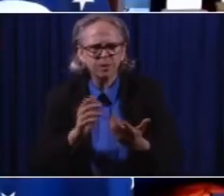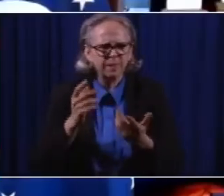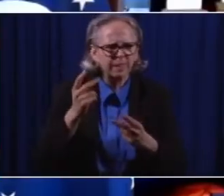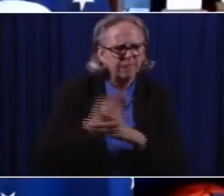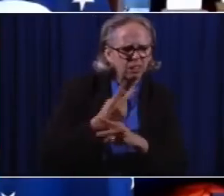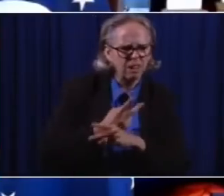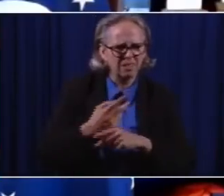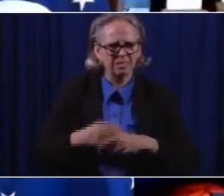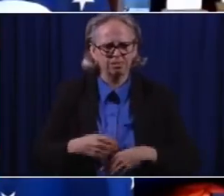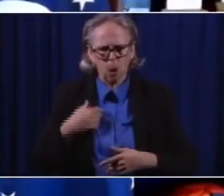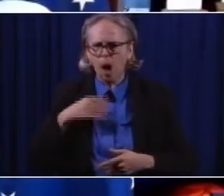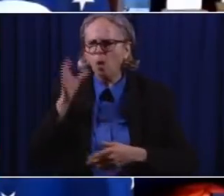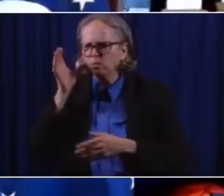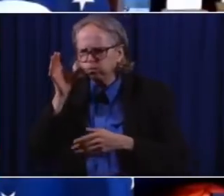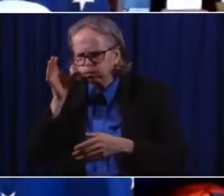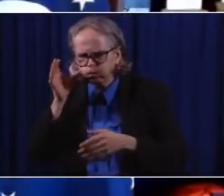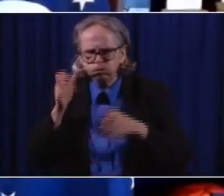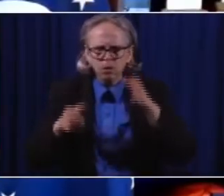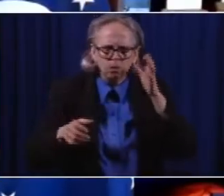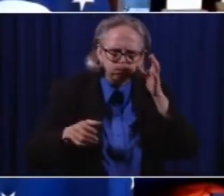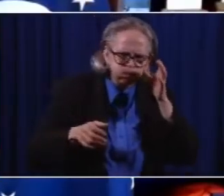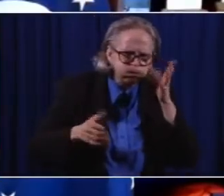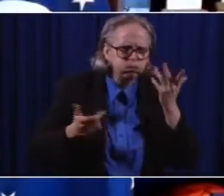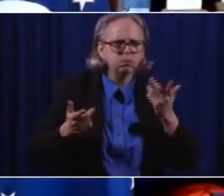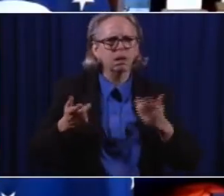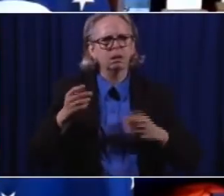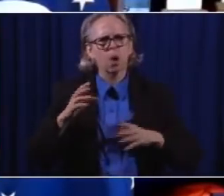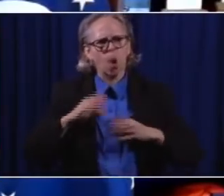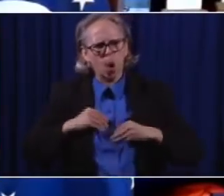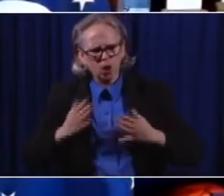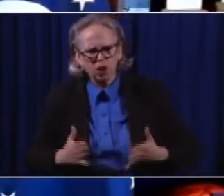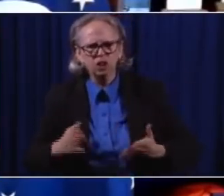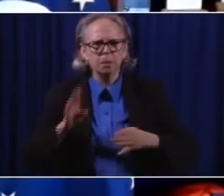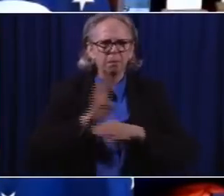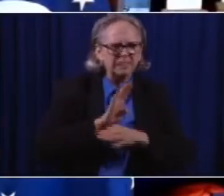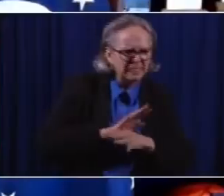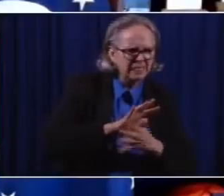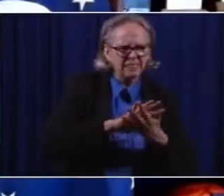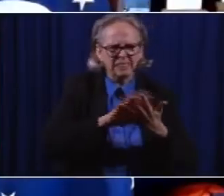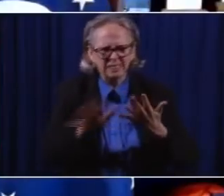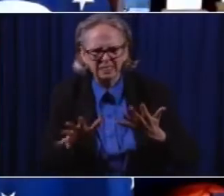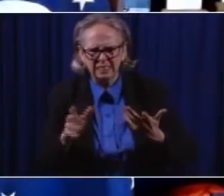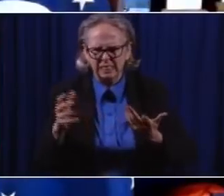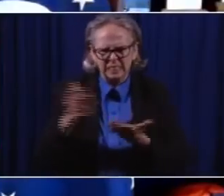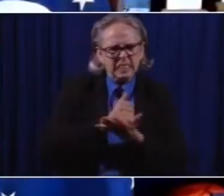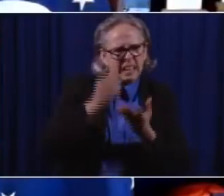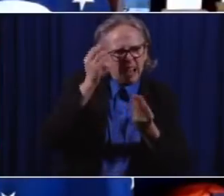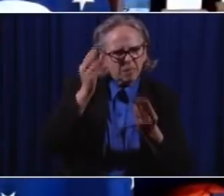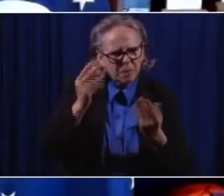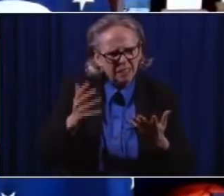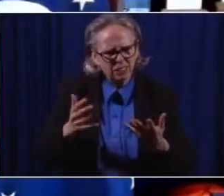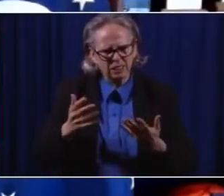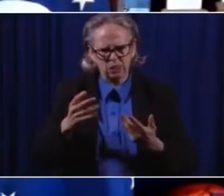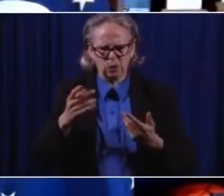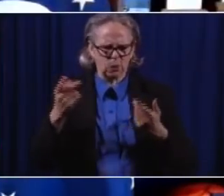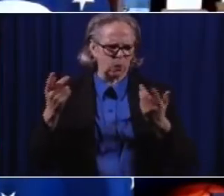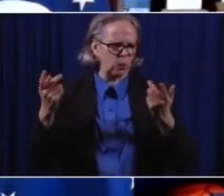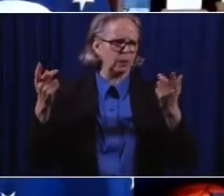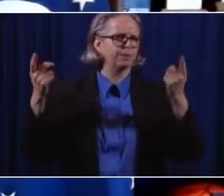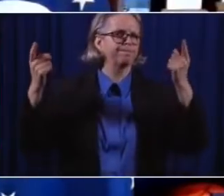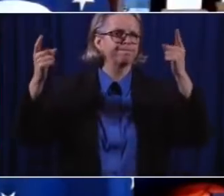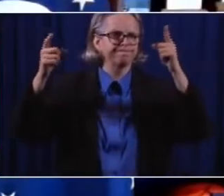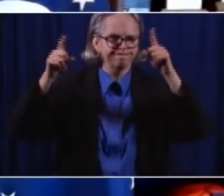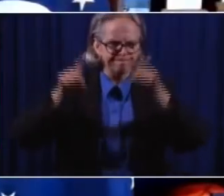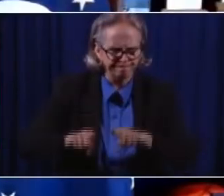restaurant owners and the bars and get the best information and try to get on the same page with the data that we are both looking